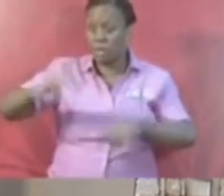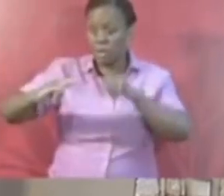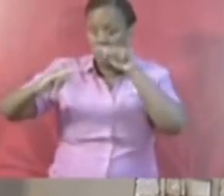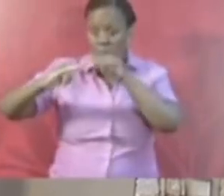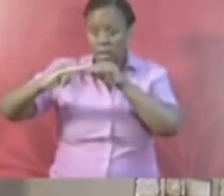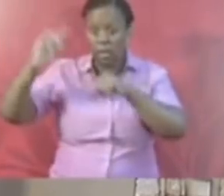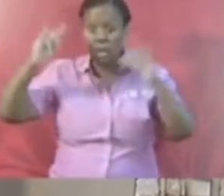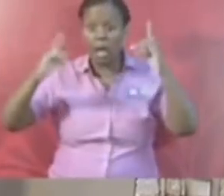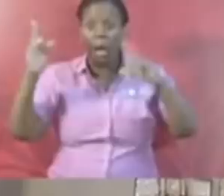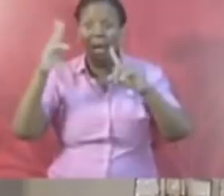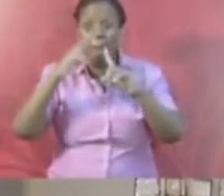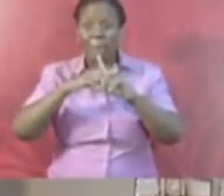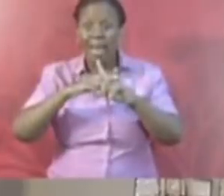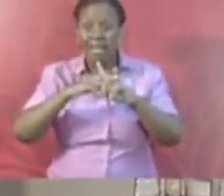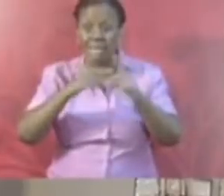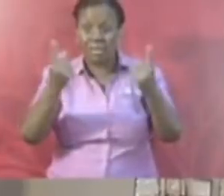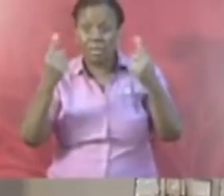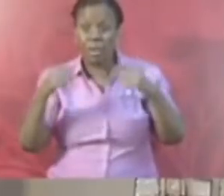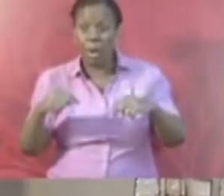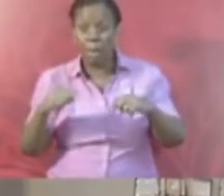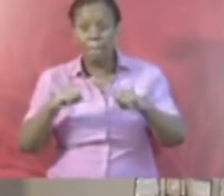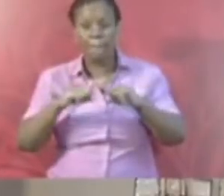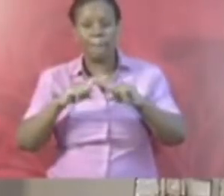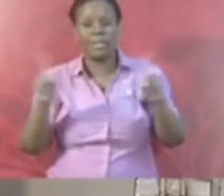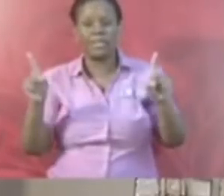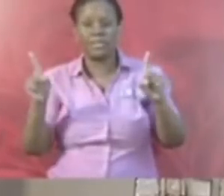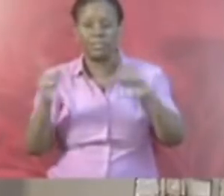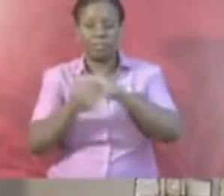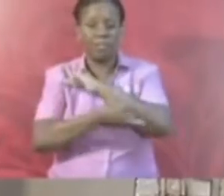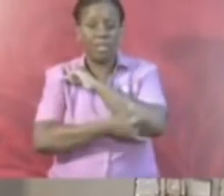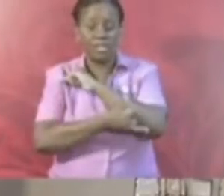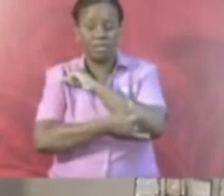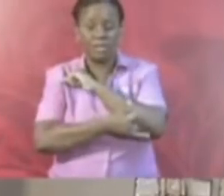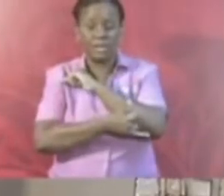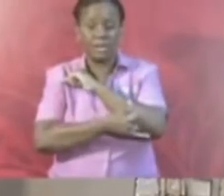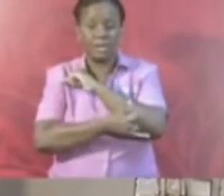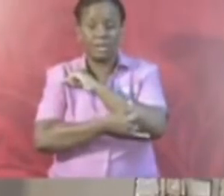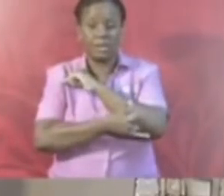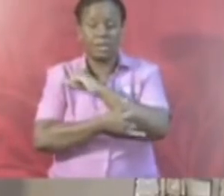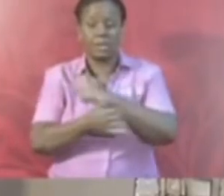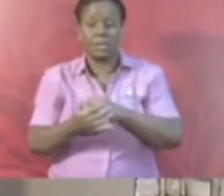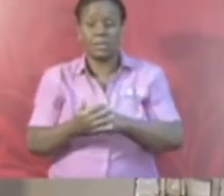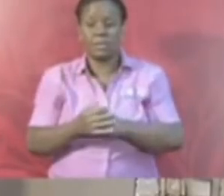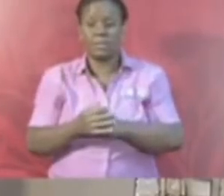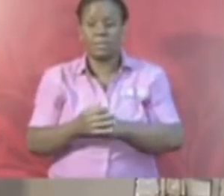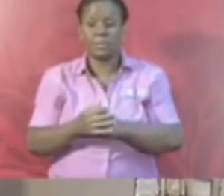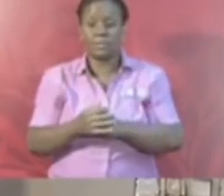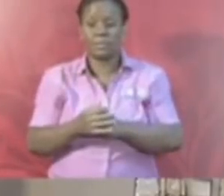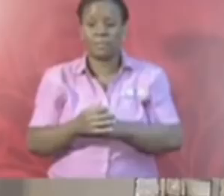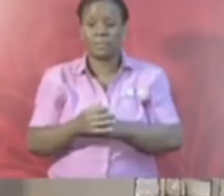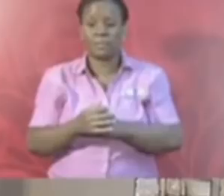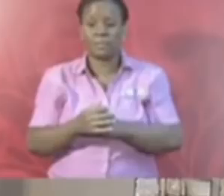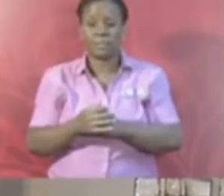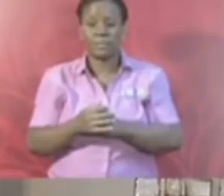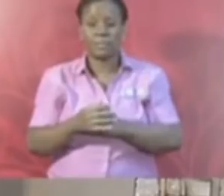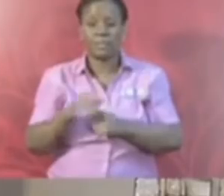to return from different countries, I just want the population to know. United States, the figure has gone up